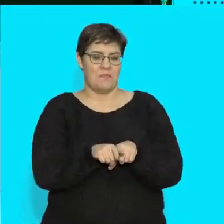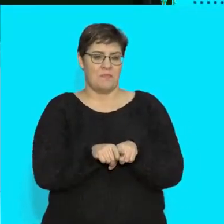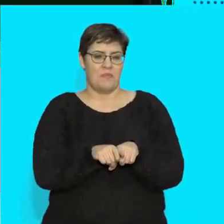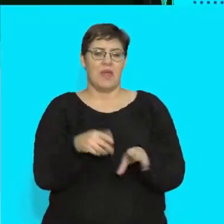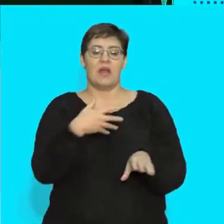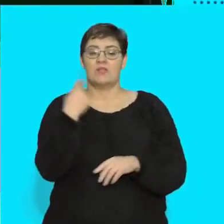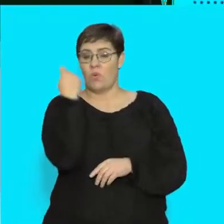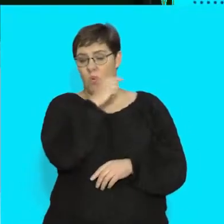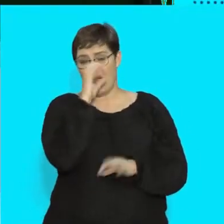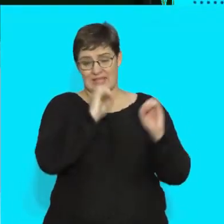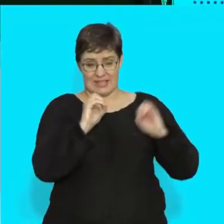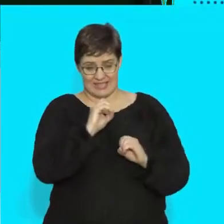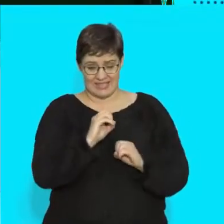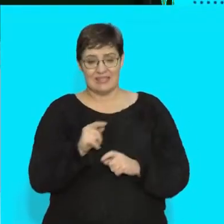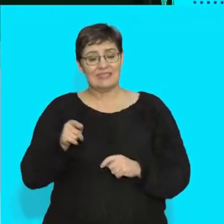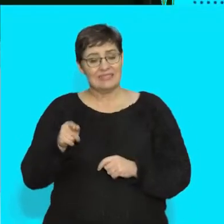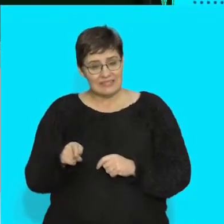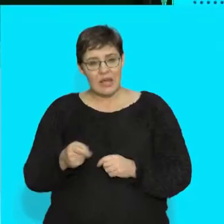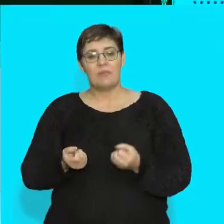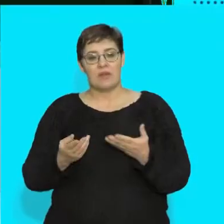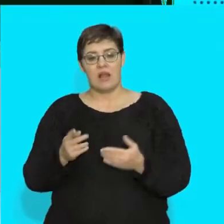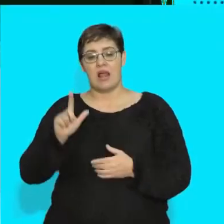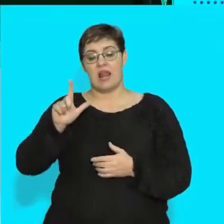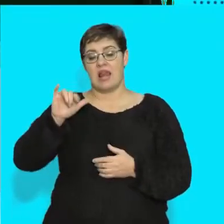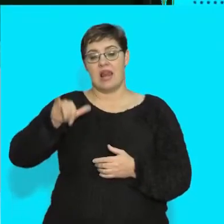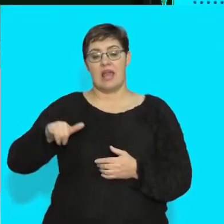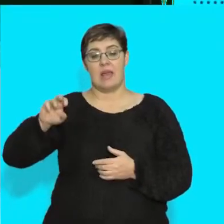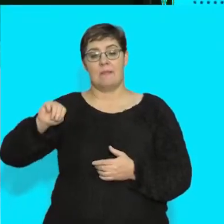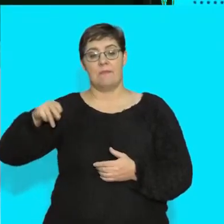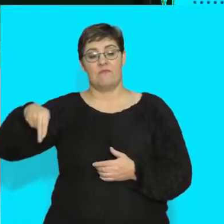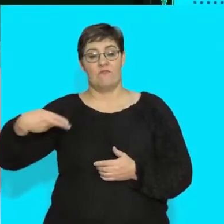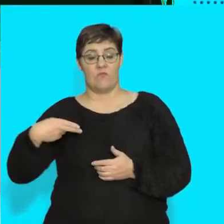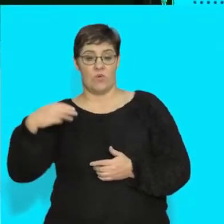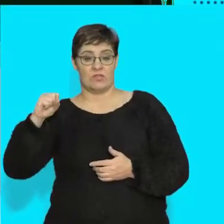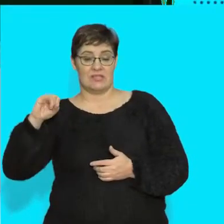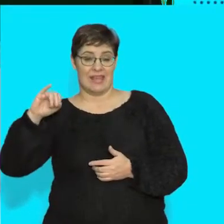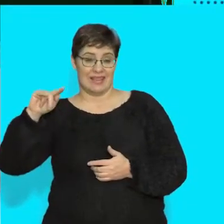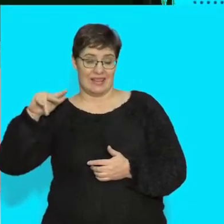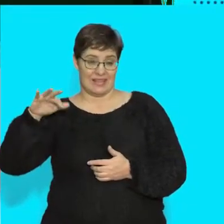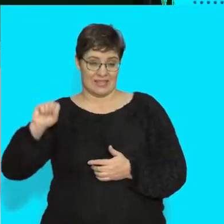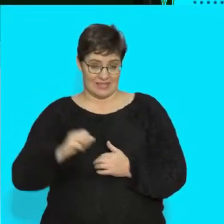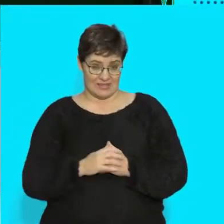white blood cells. It produces lymphocytes. But the main thing that it